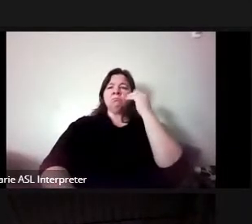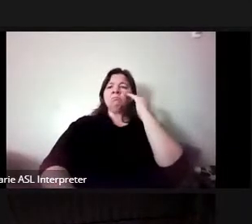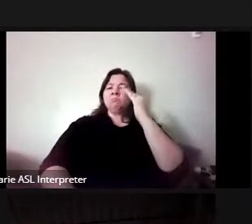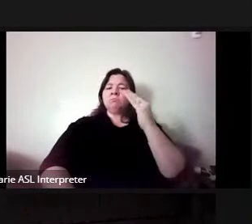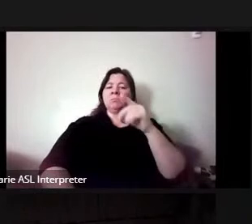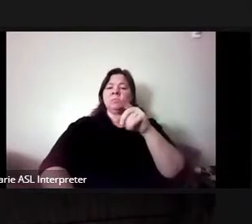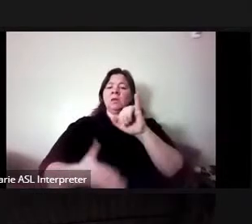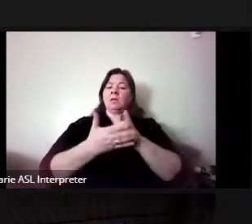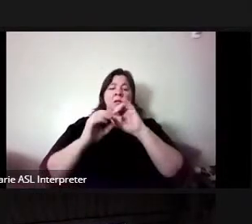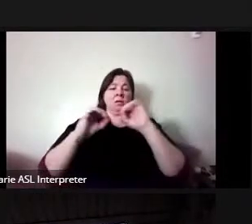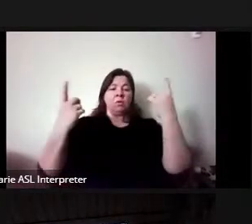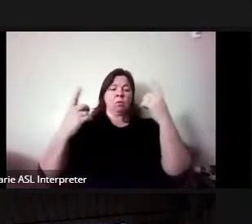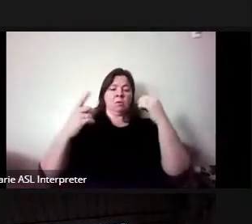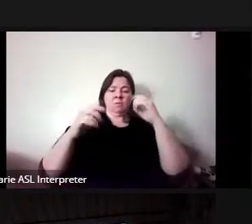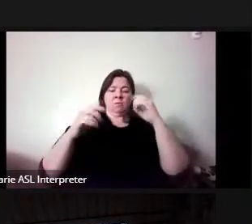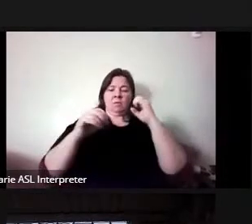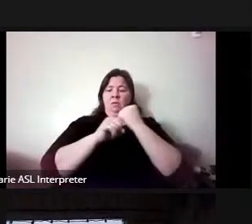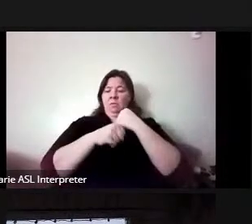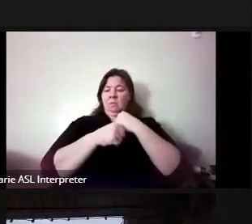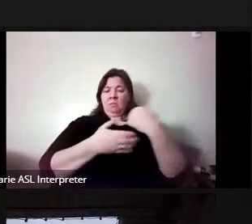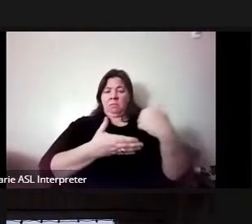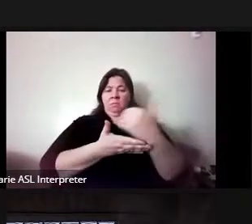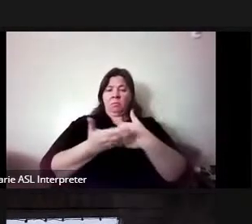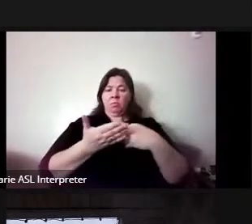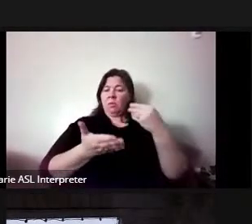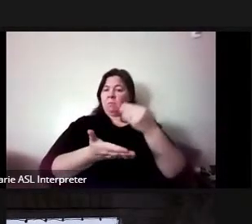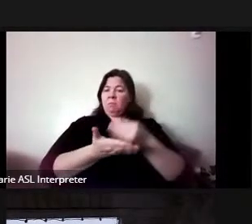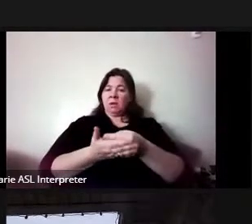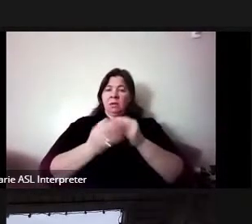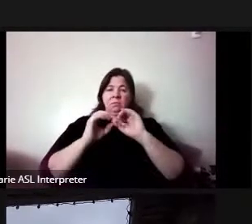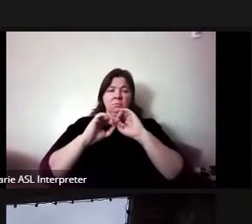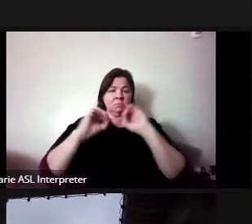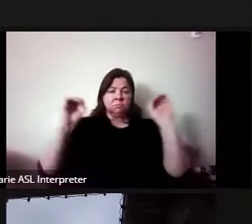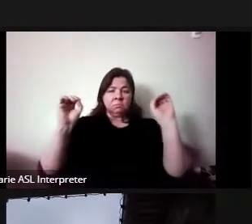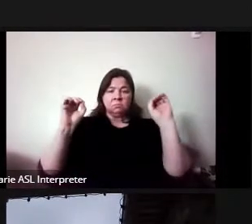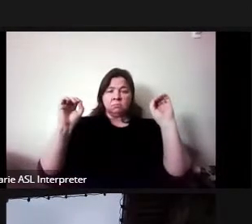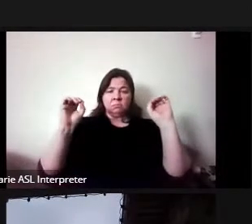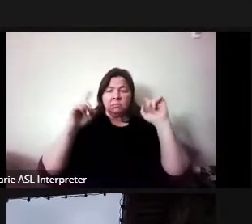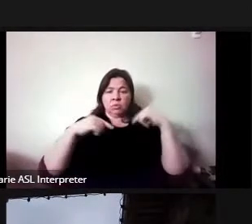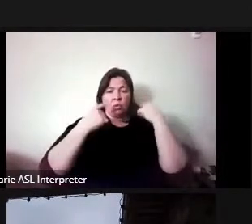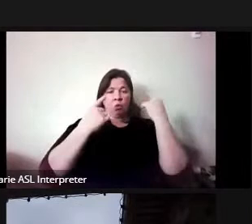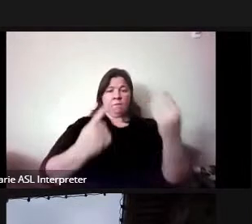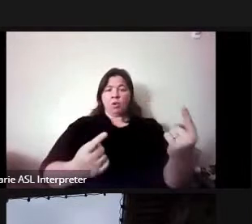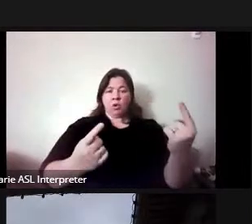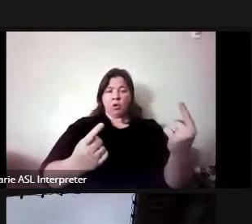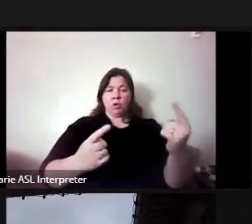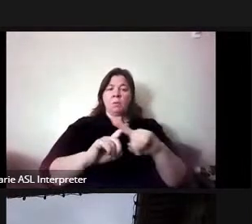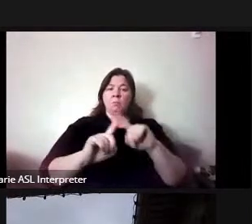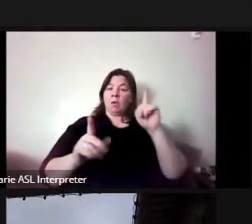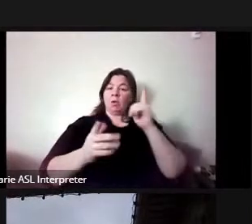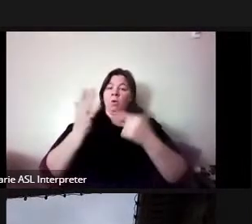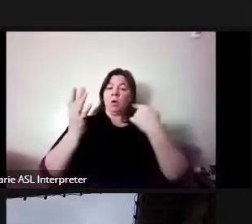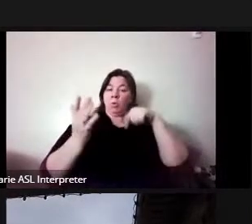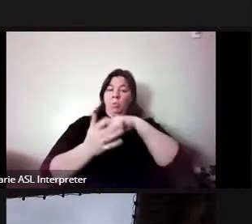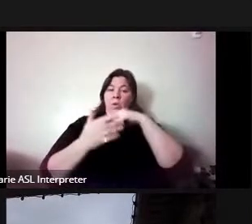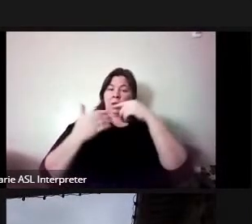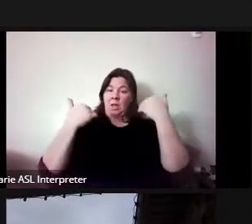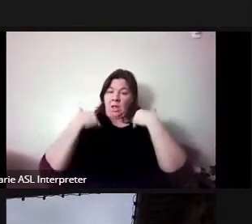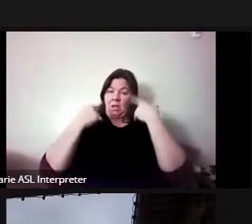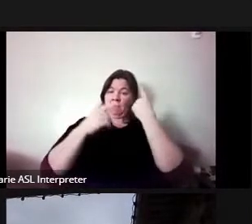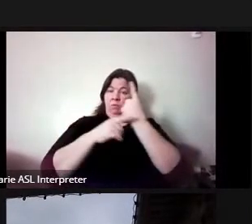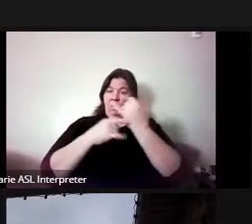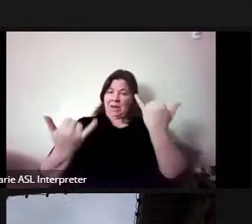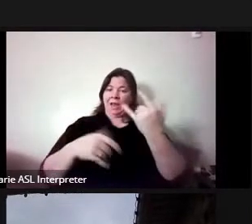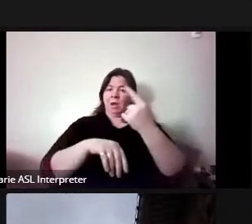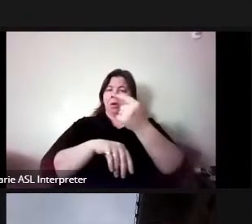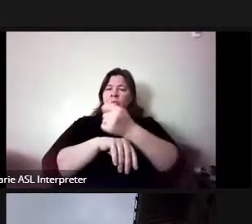of us have made money so far. None of us have collected anything so far. But what we have right now is a